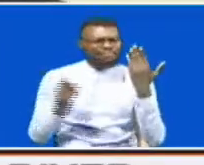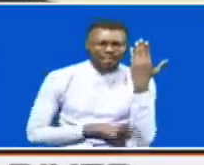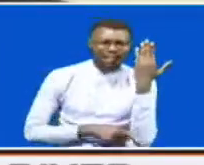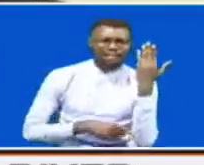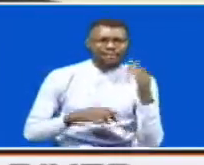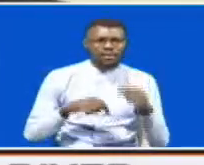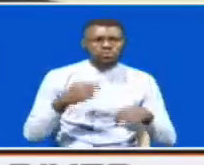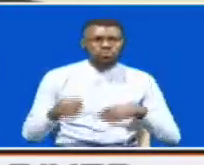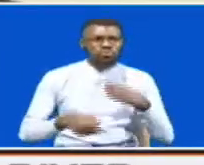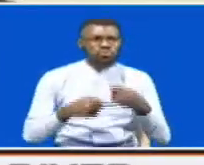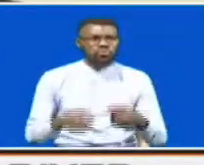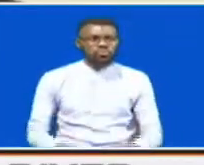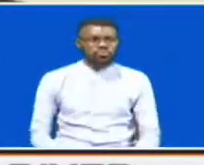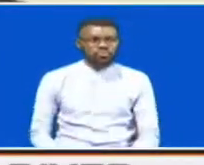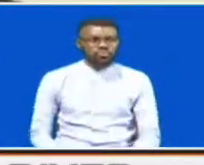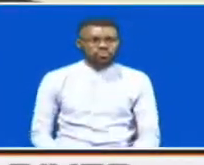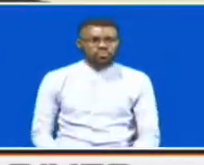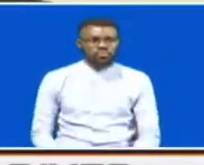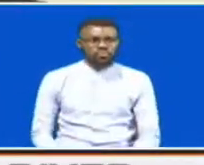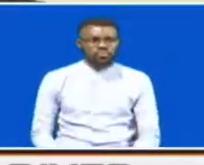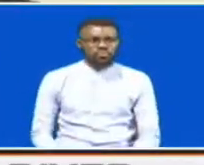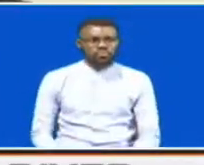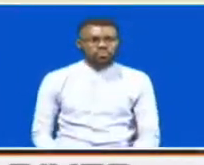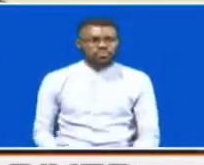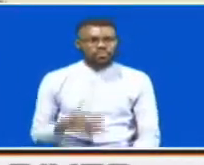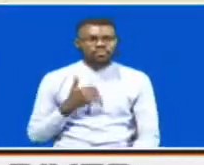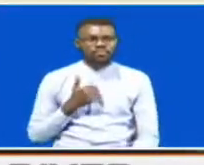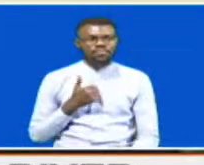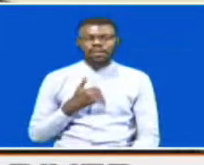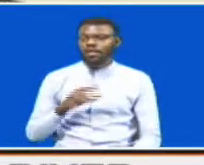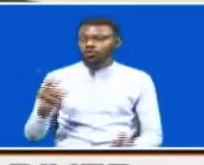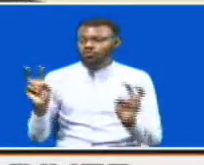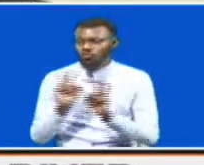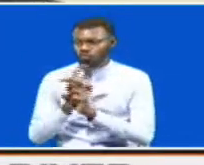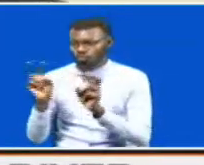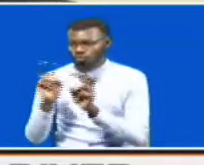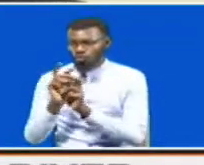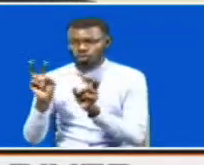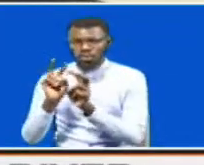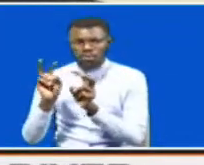the resources I'm looking for, and I'm sure, I have no doubt I'm going to get it,